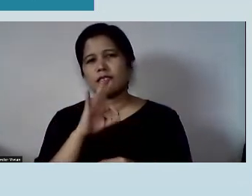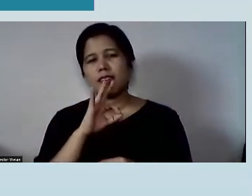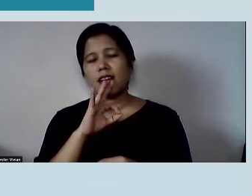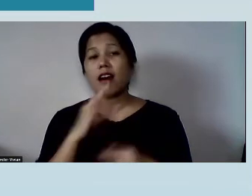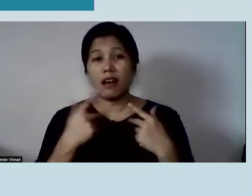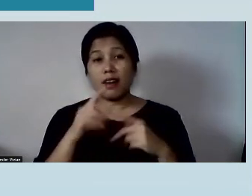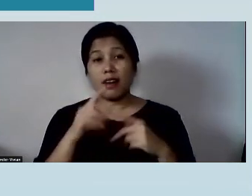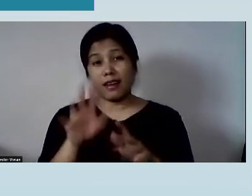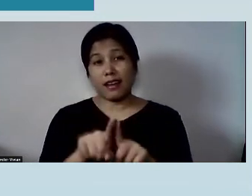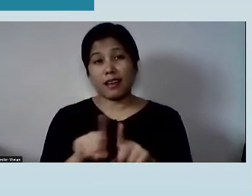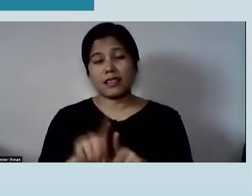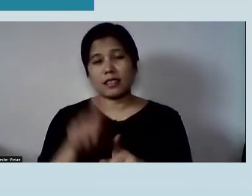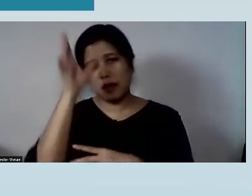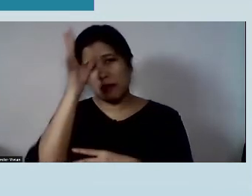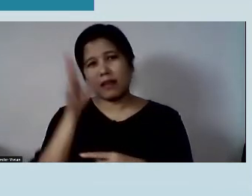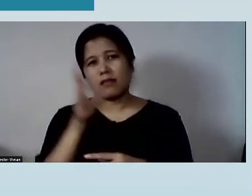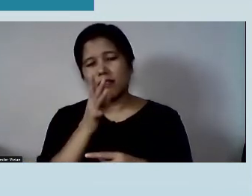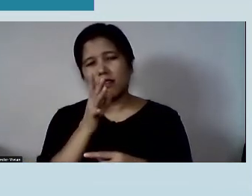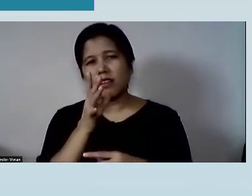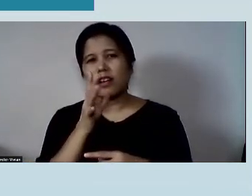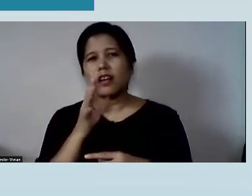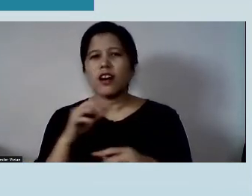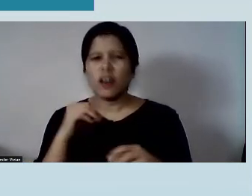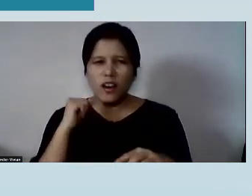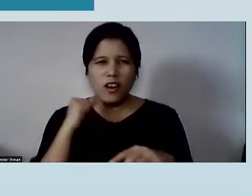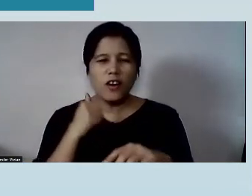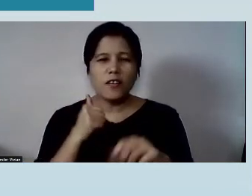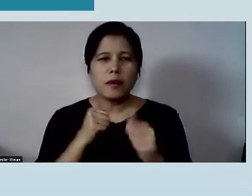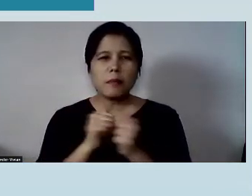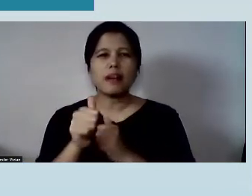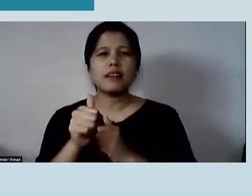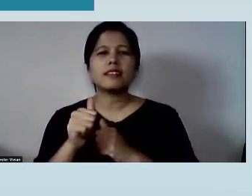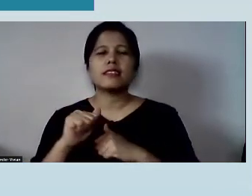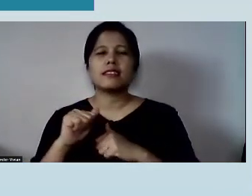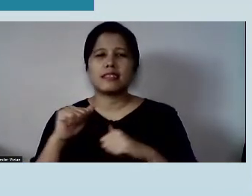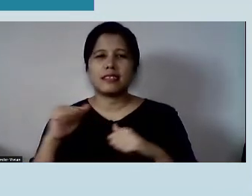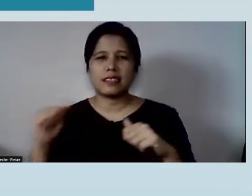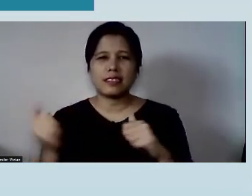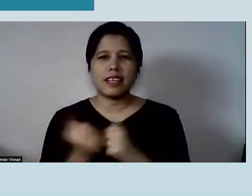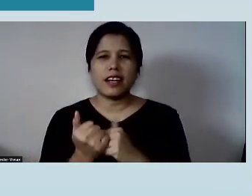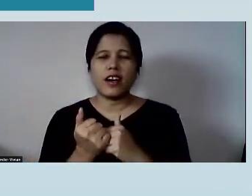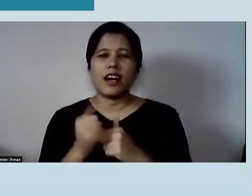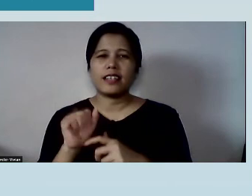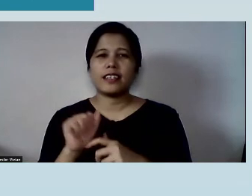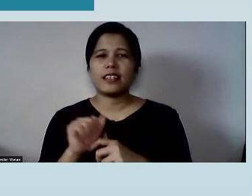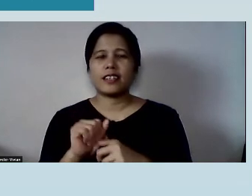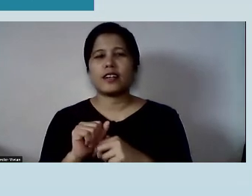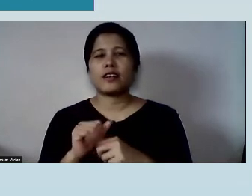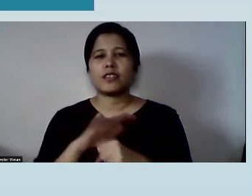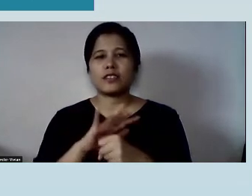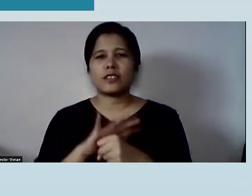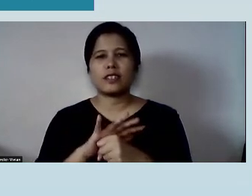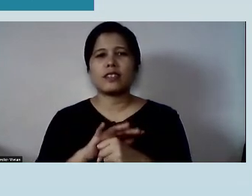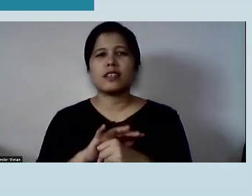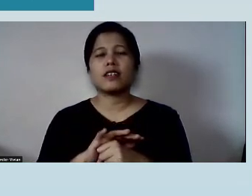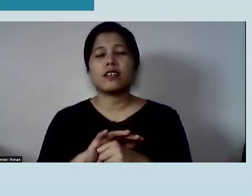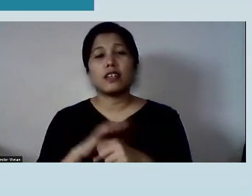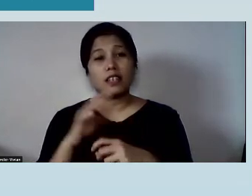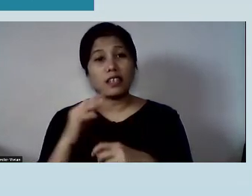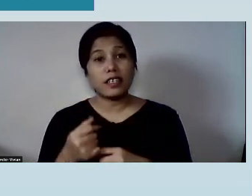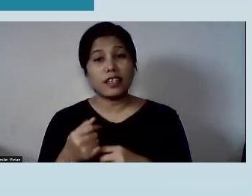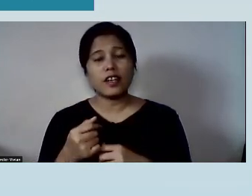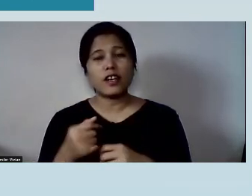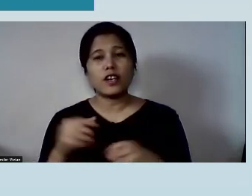child overcome daily challenges, channel their energy into positive arenas, and bring greater calm to your family. And the earlier, the